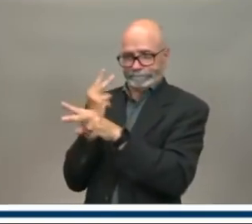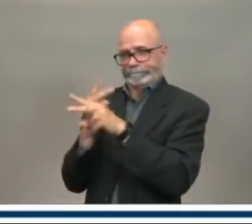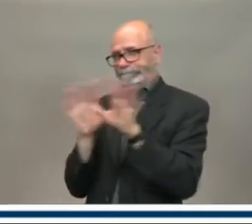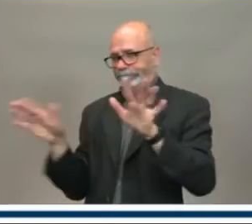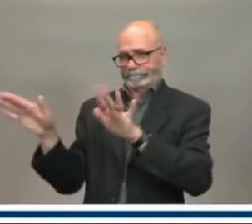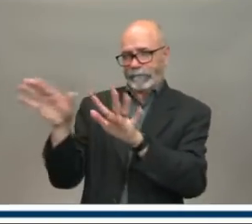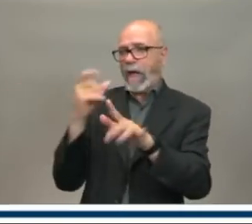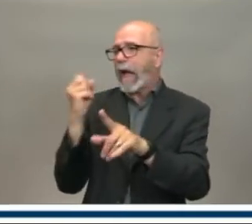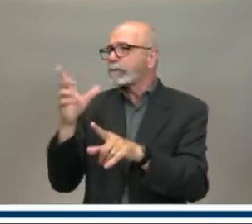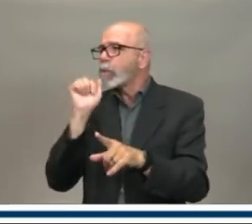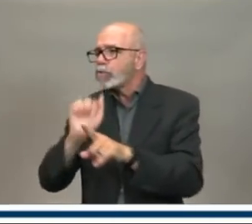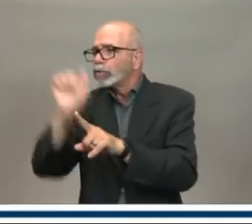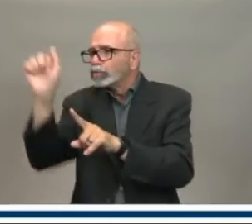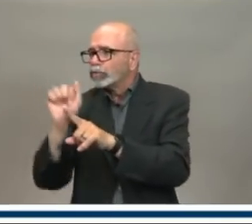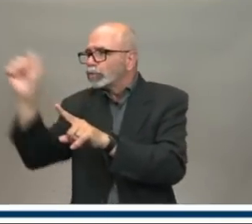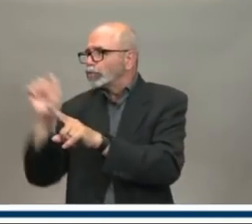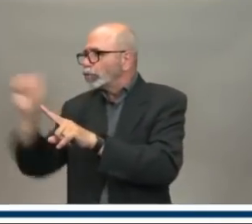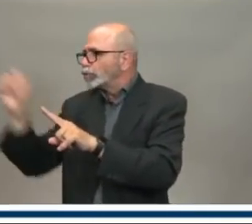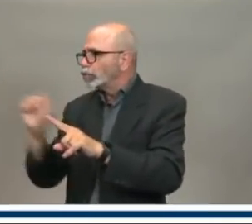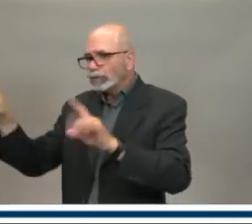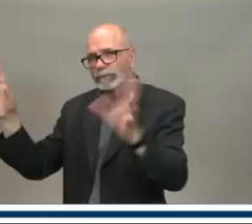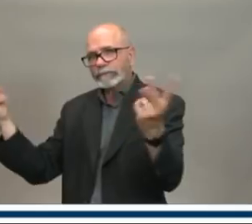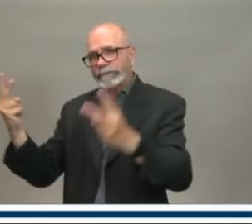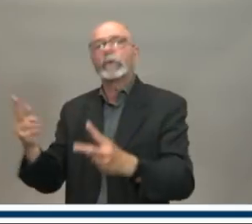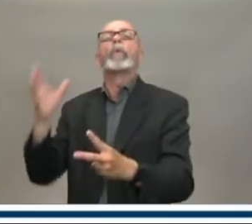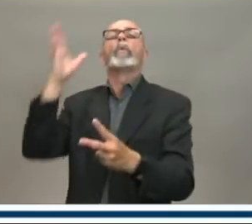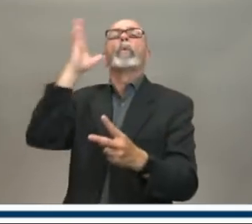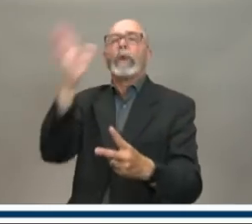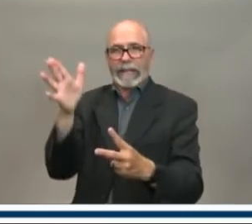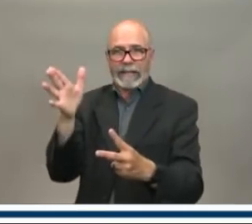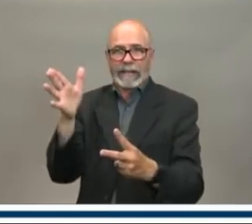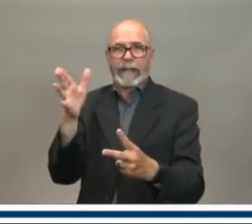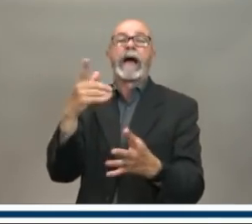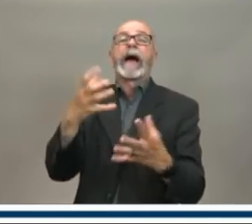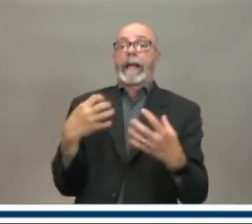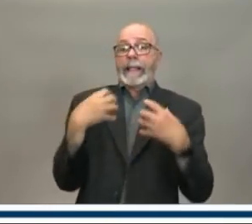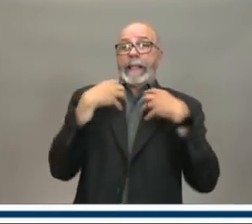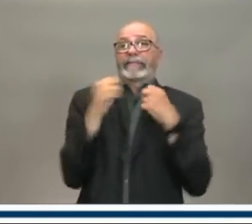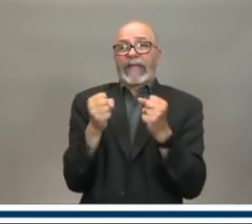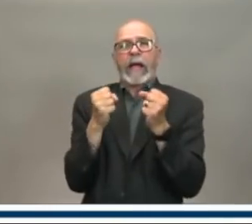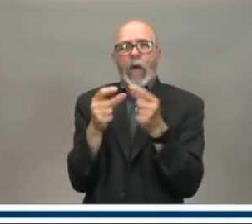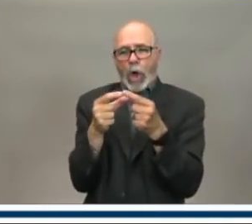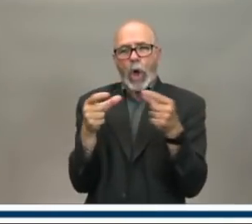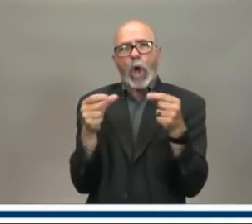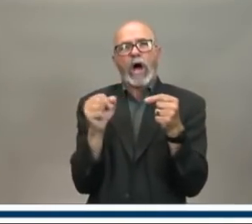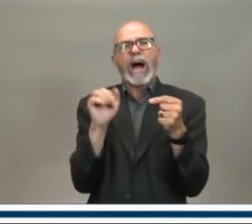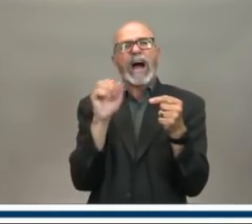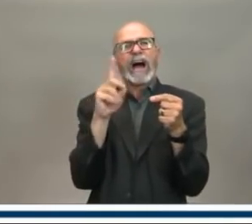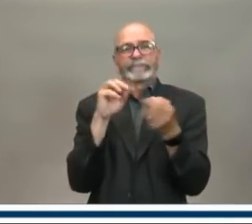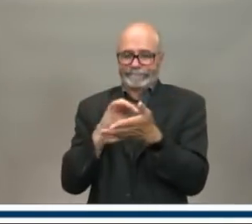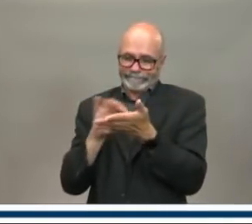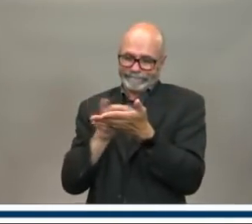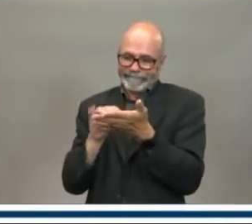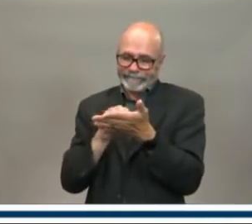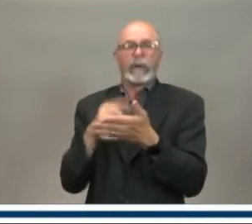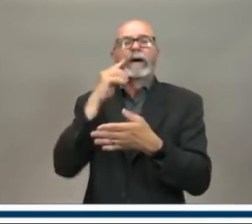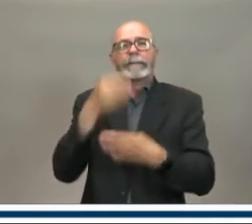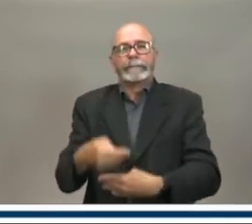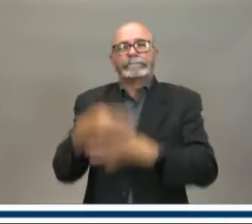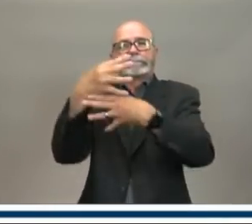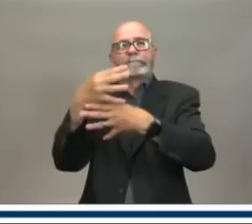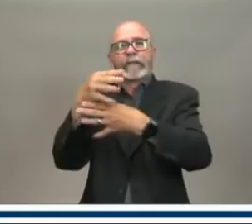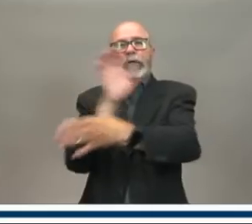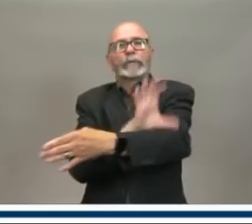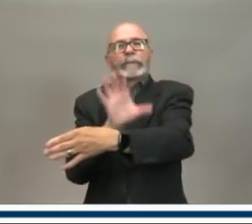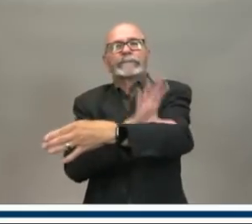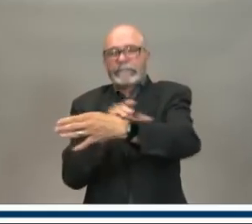identifier ascribed to their health card, because that's often how we start. We need something that accurately gives that